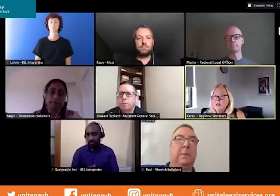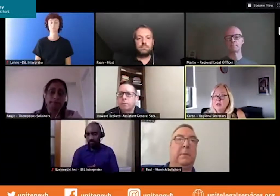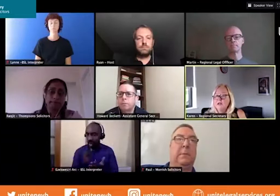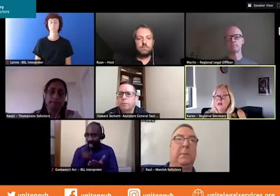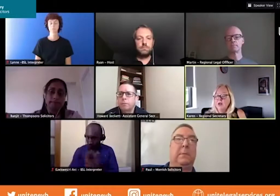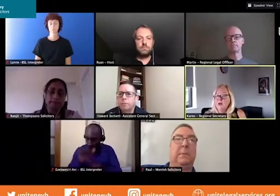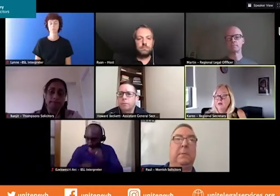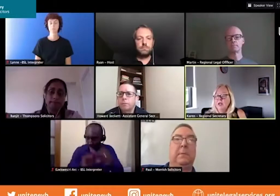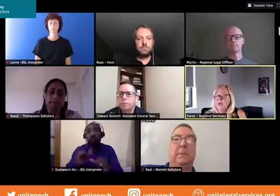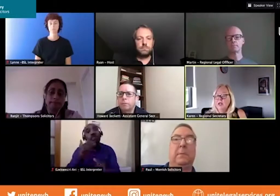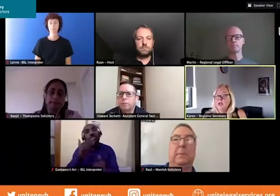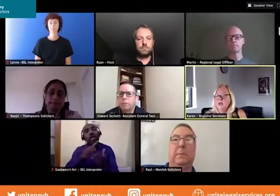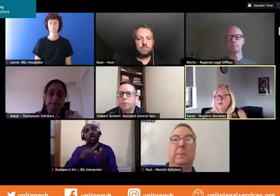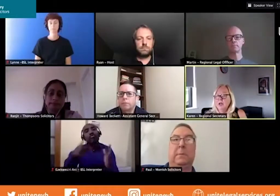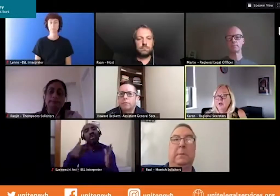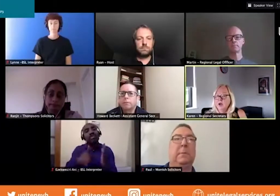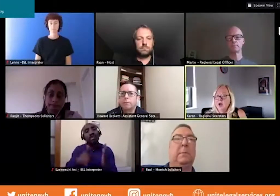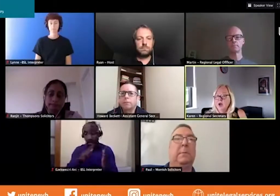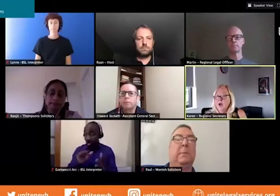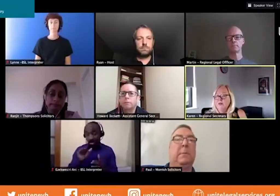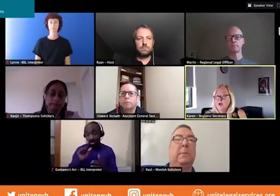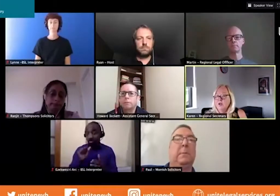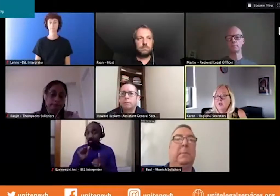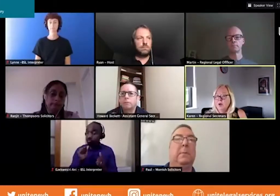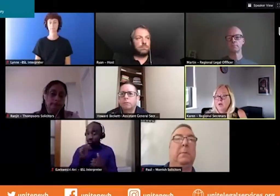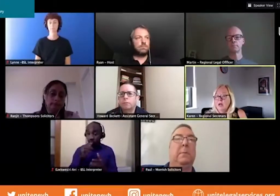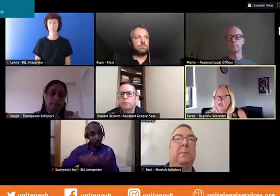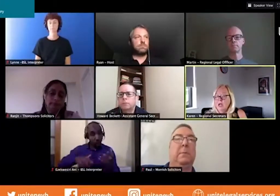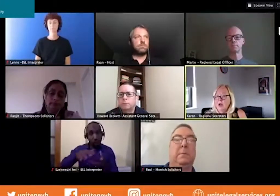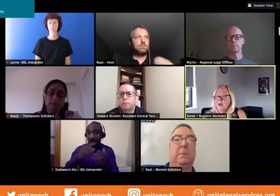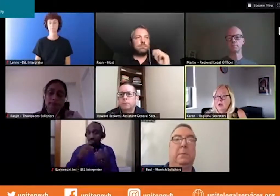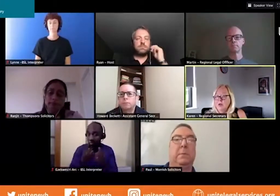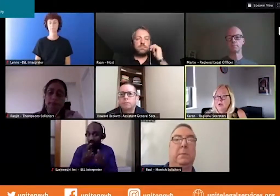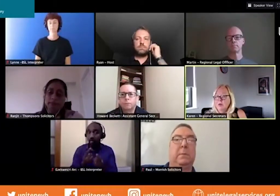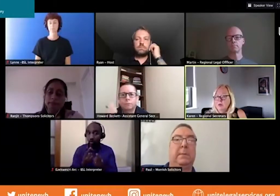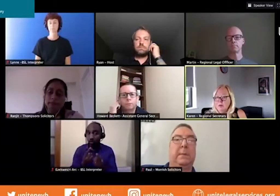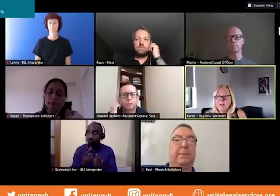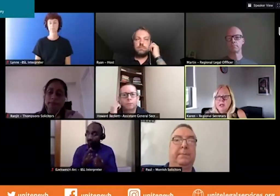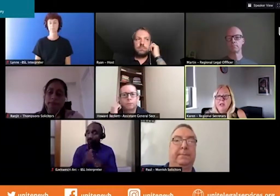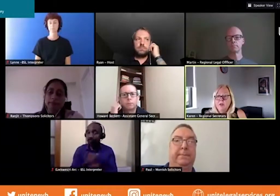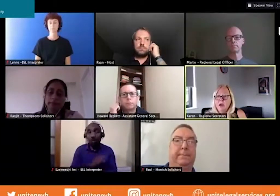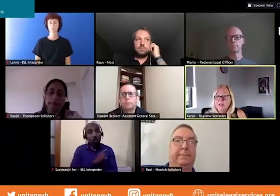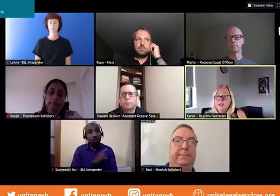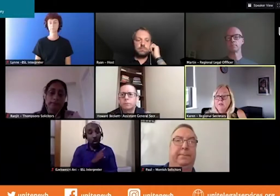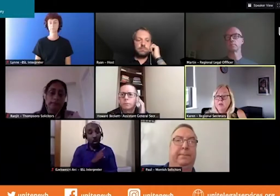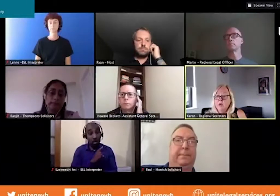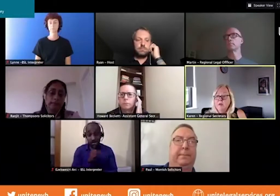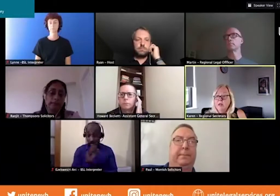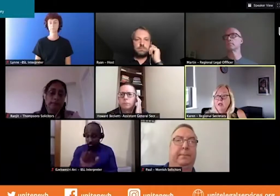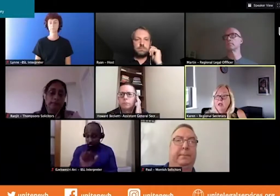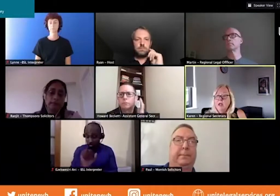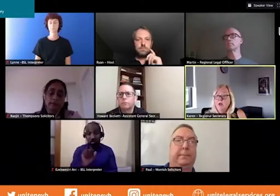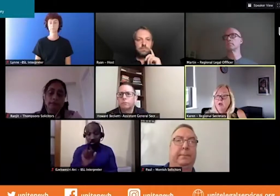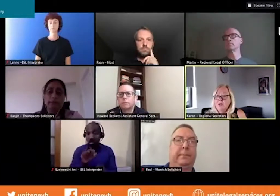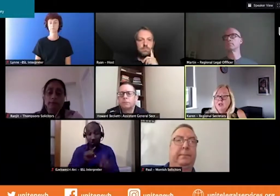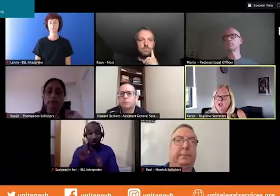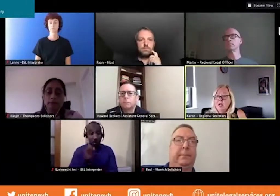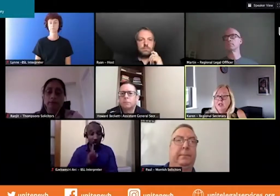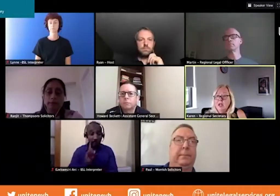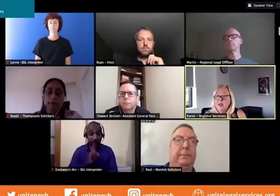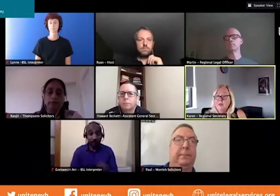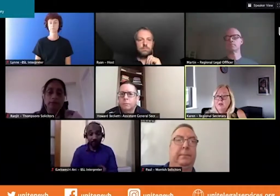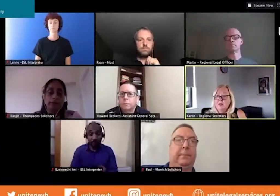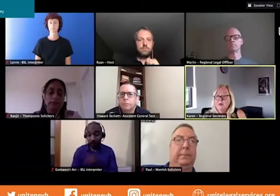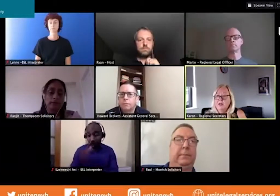think this is a very complicated issue because we've got so many, women, and you're right, it is many women, with the